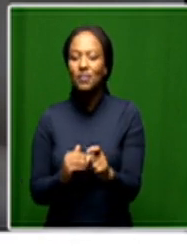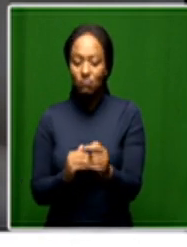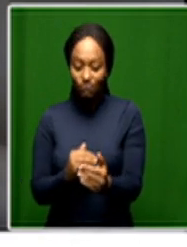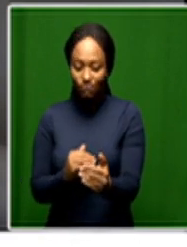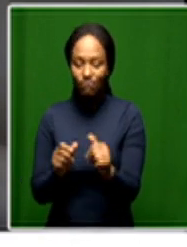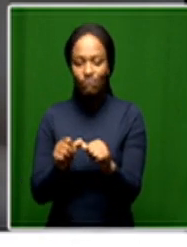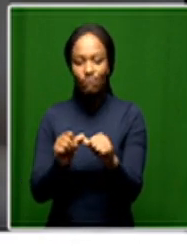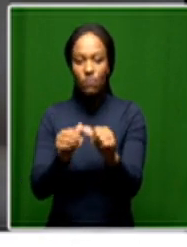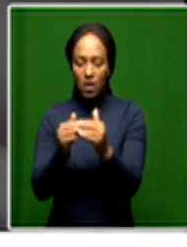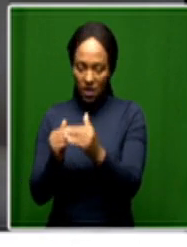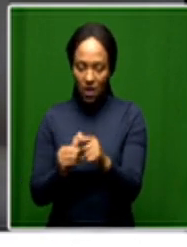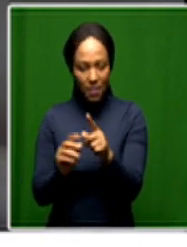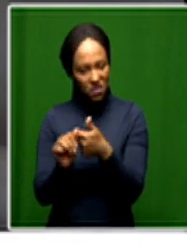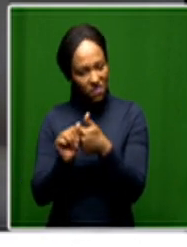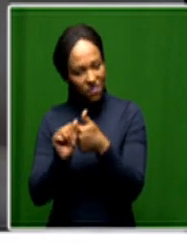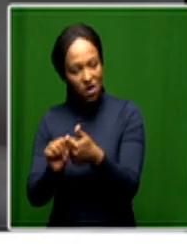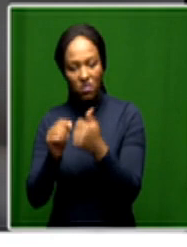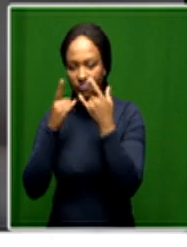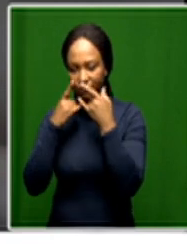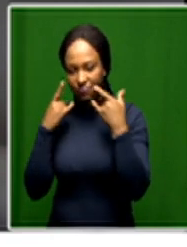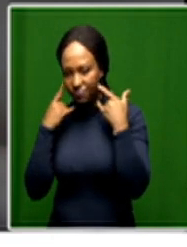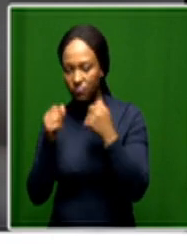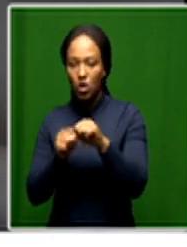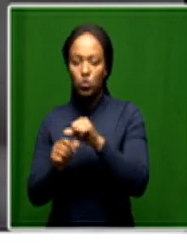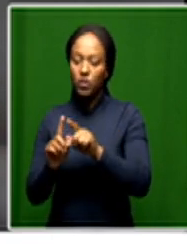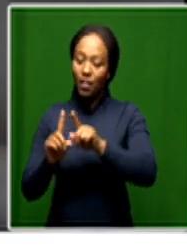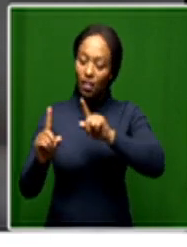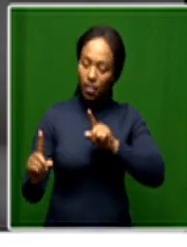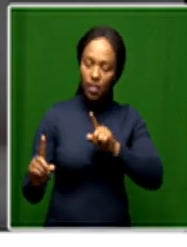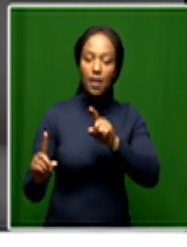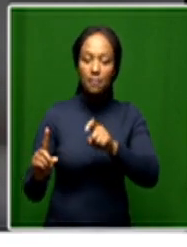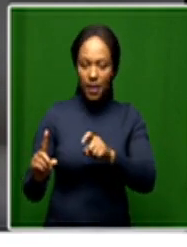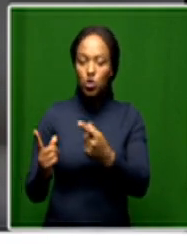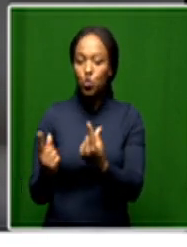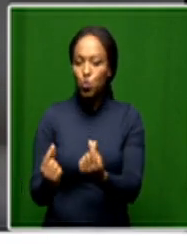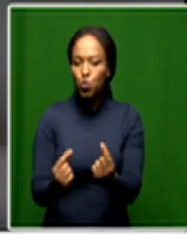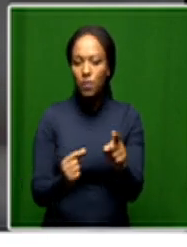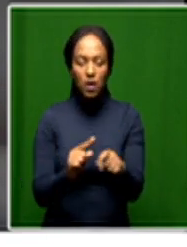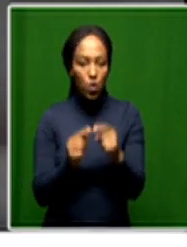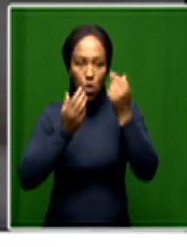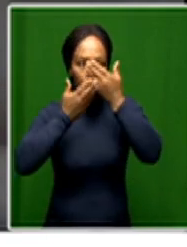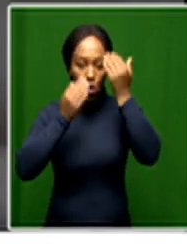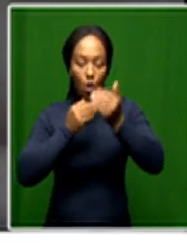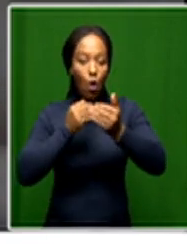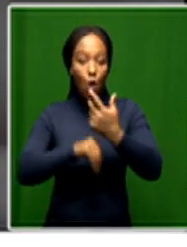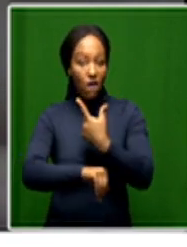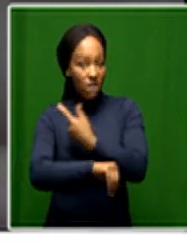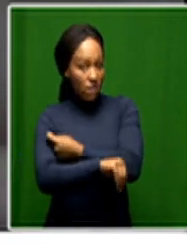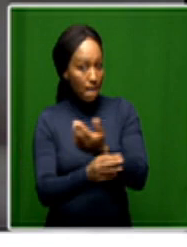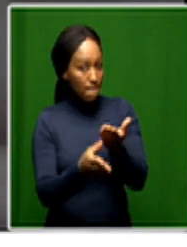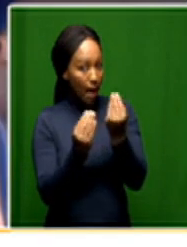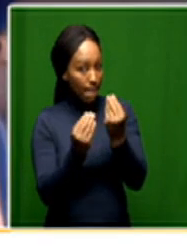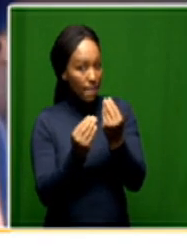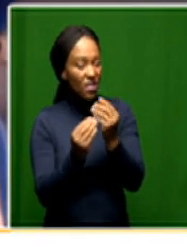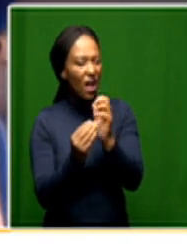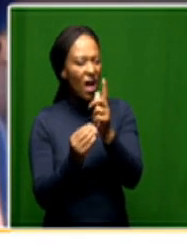sure that we do everything that we're supposed to do. We wear a mask, we social distance, do all of those things, because we just don't know what the virus is going to do. We